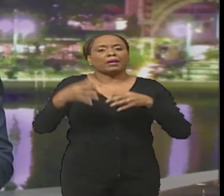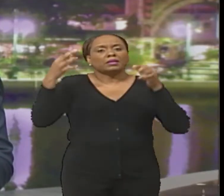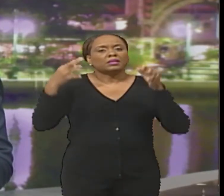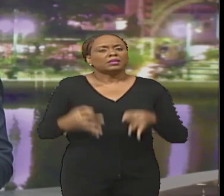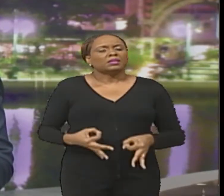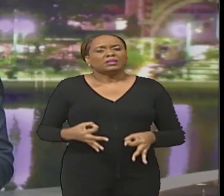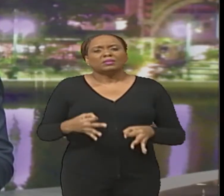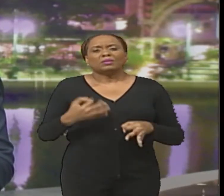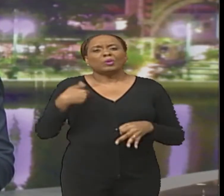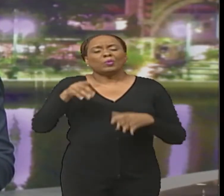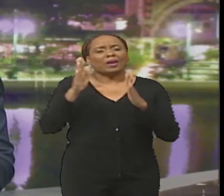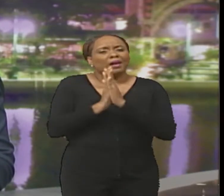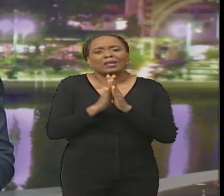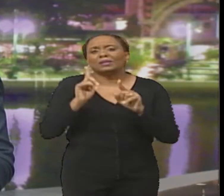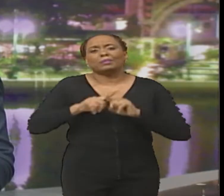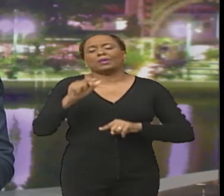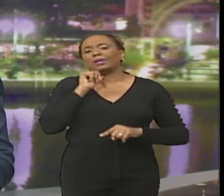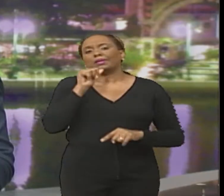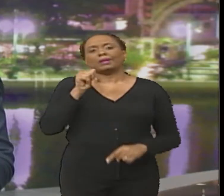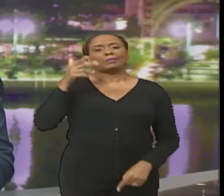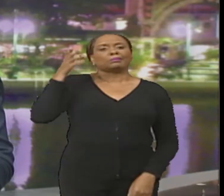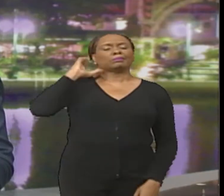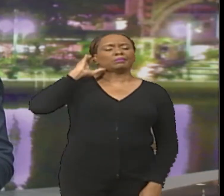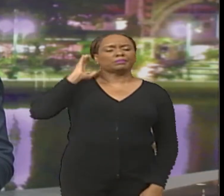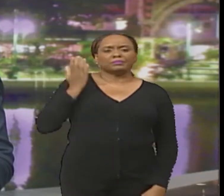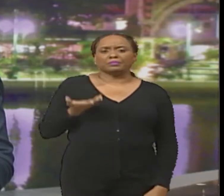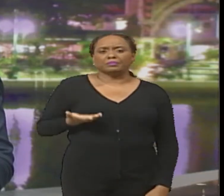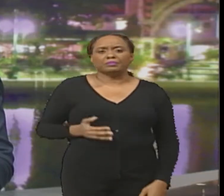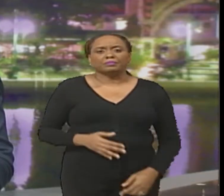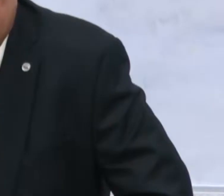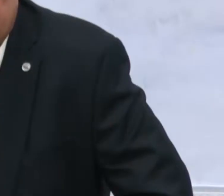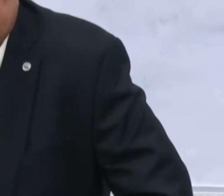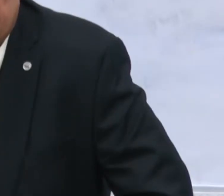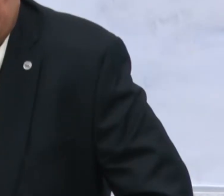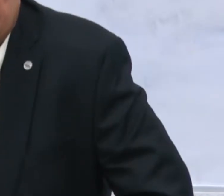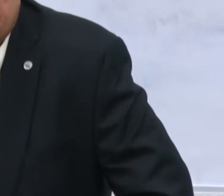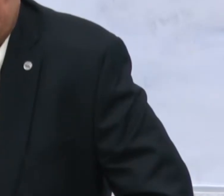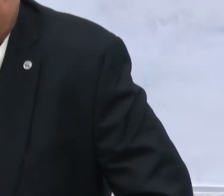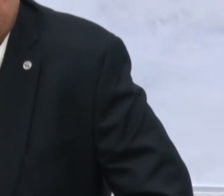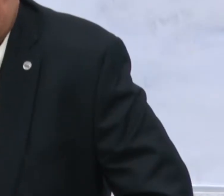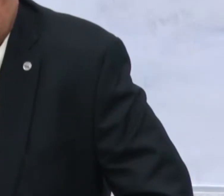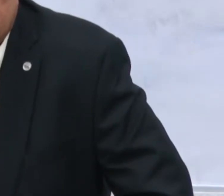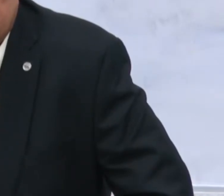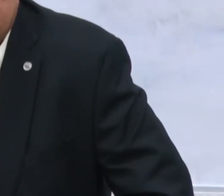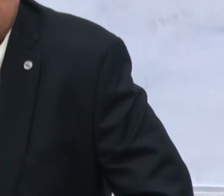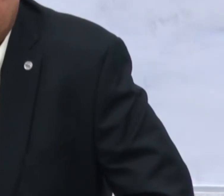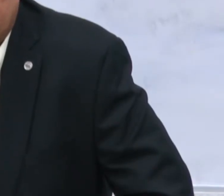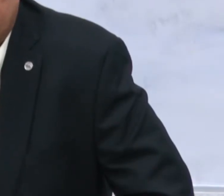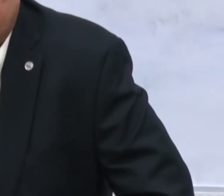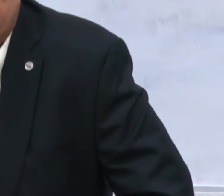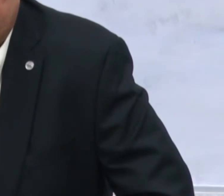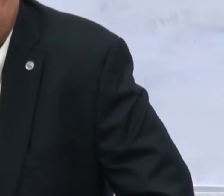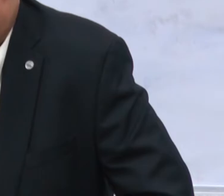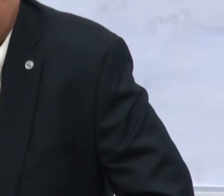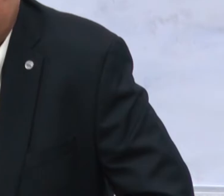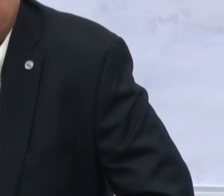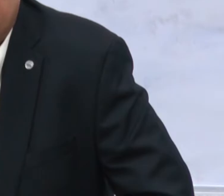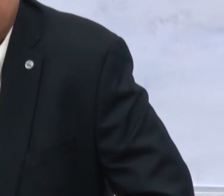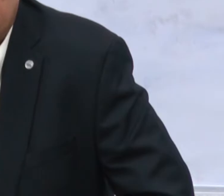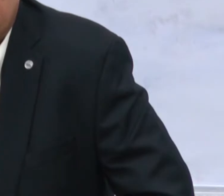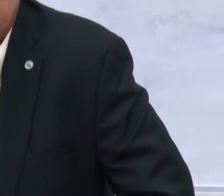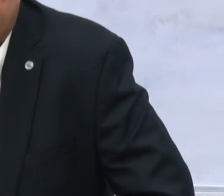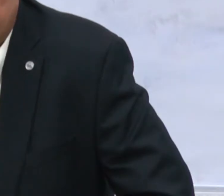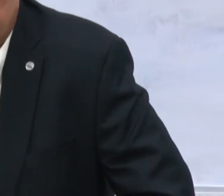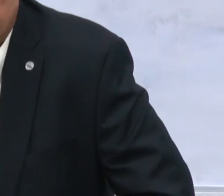many pleas. I think the Democratic Labour Party is still a very socialist thinking party